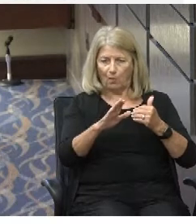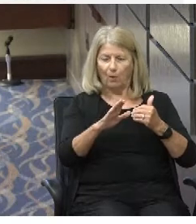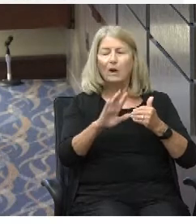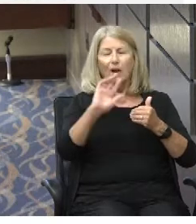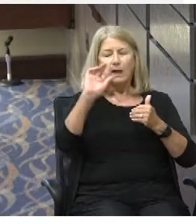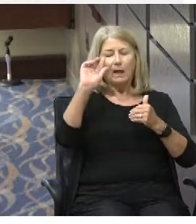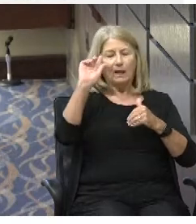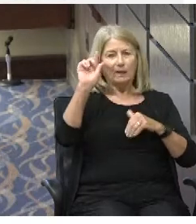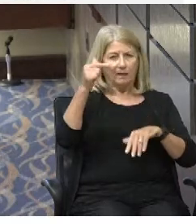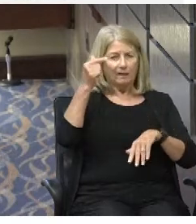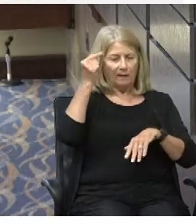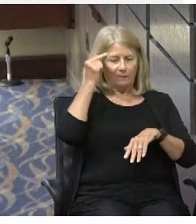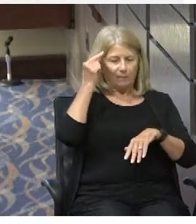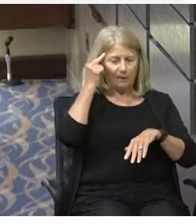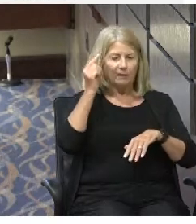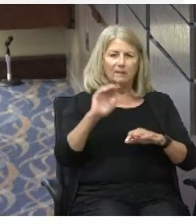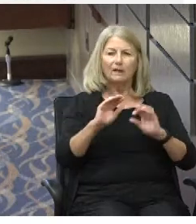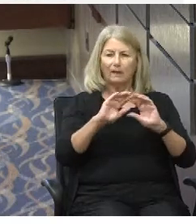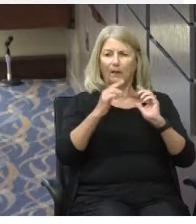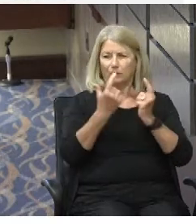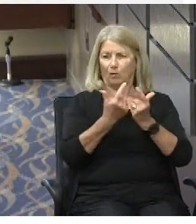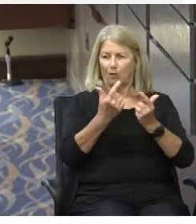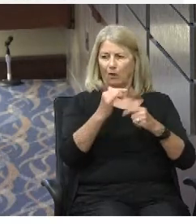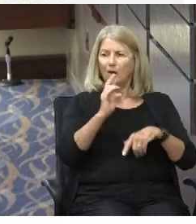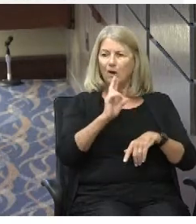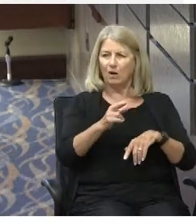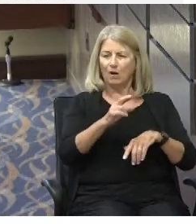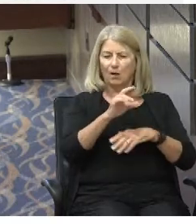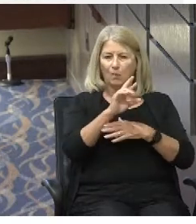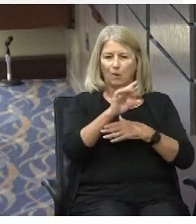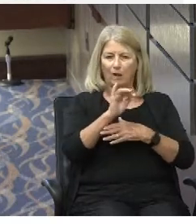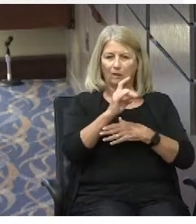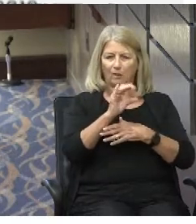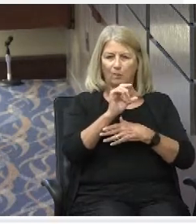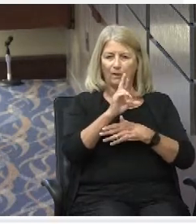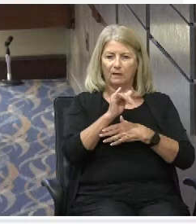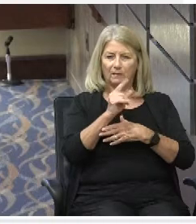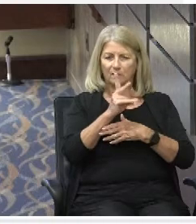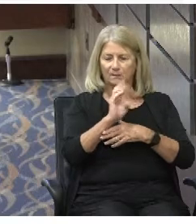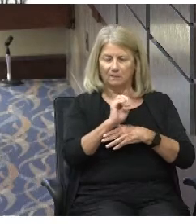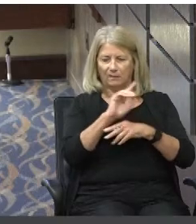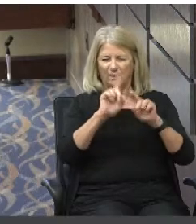Meek and Councilwoman Rodriguez are the council members for this area.